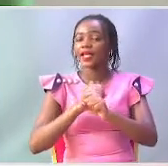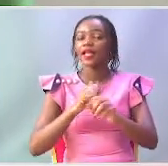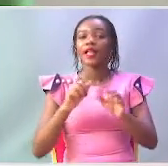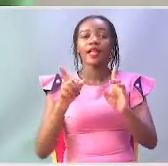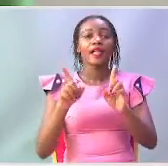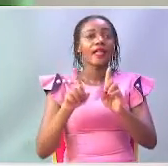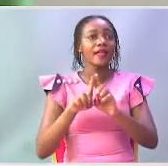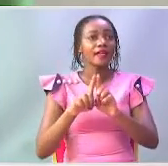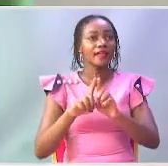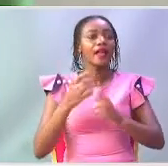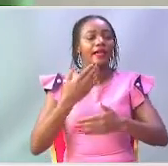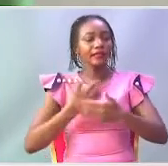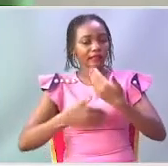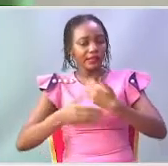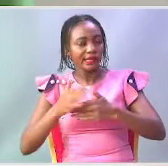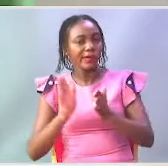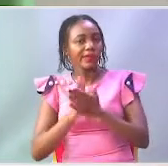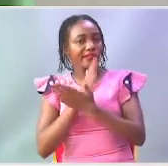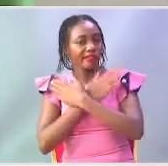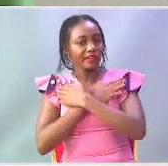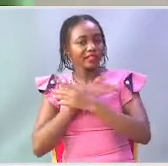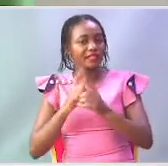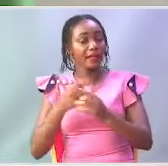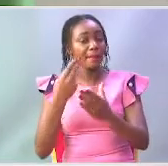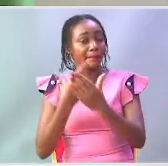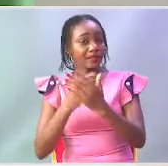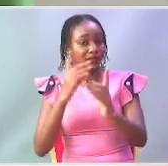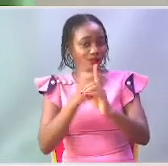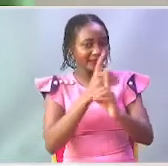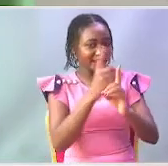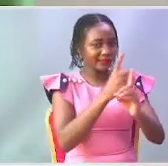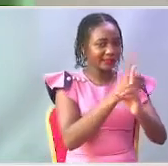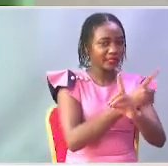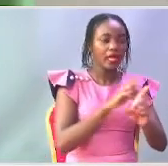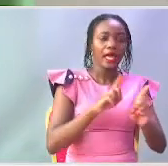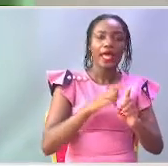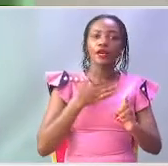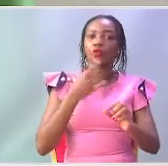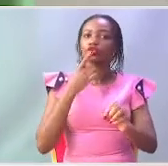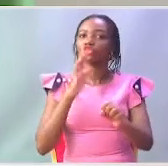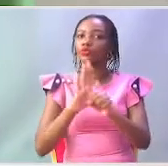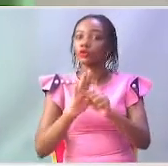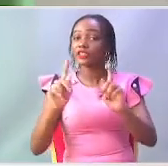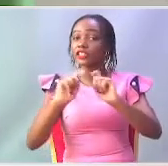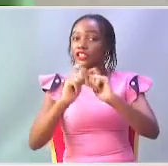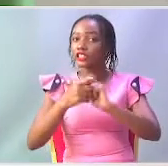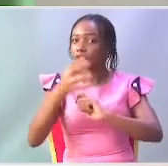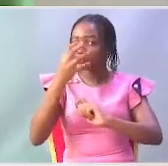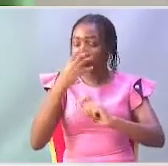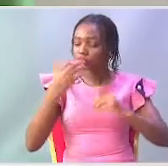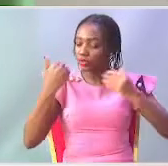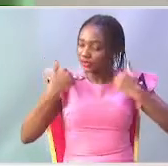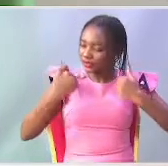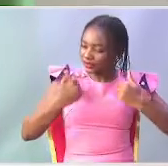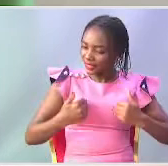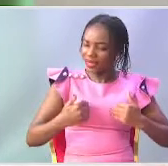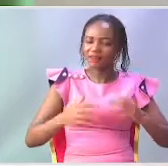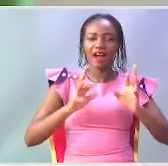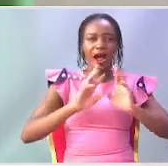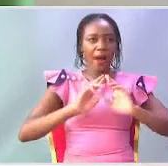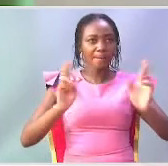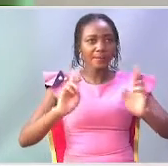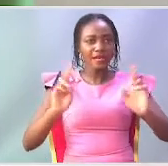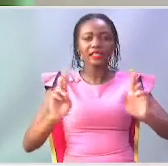of friends and partners across the world. And I want to assure Team Ruto that I will be deploying